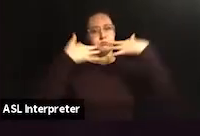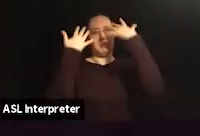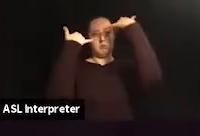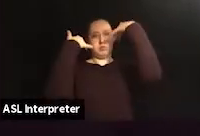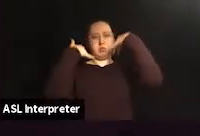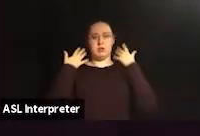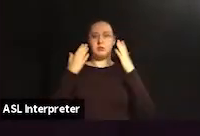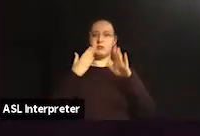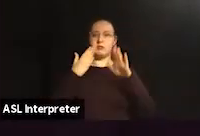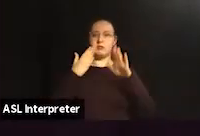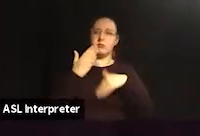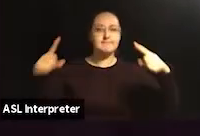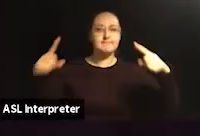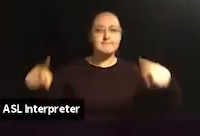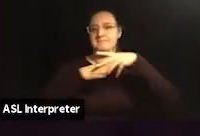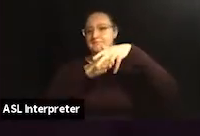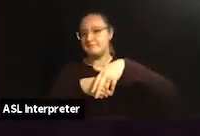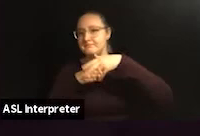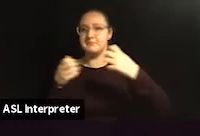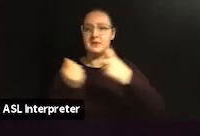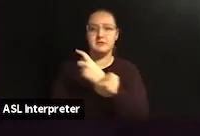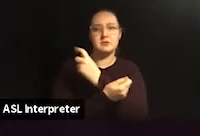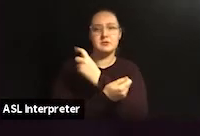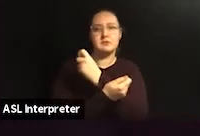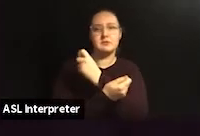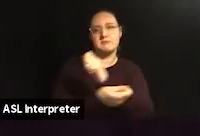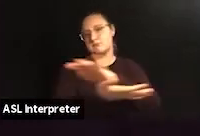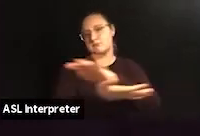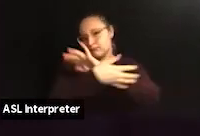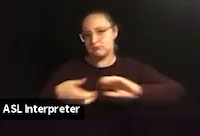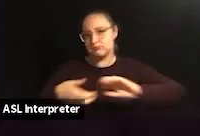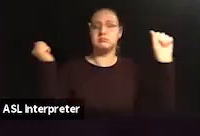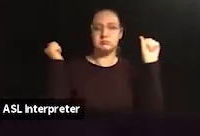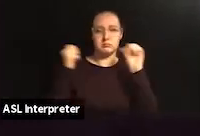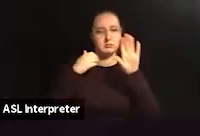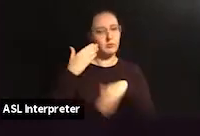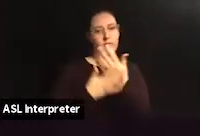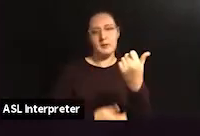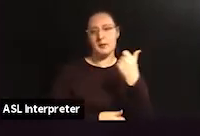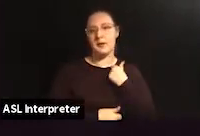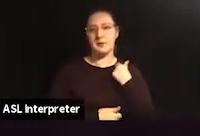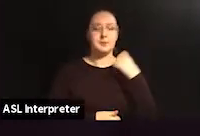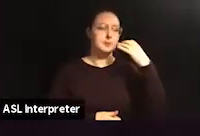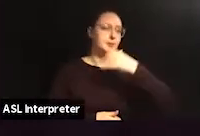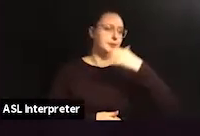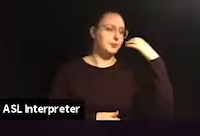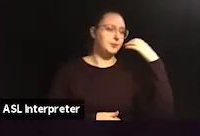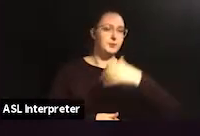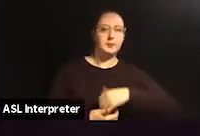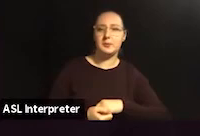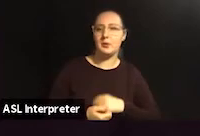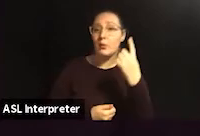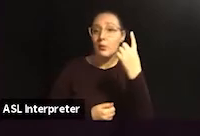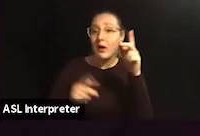drivers. The entire army of Pharaoh that had followed them into the sea, not one of them